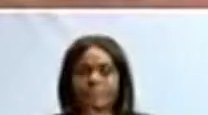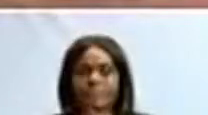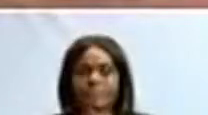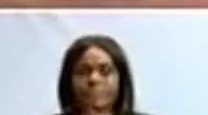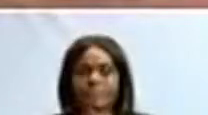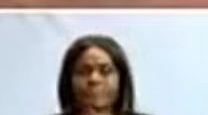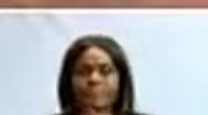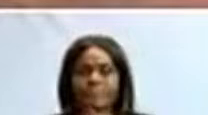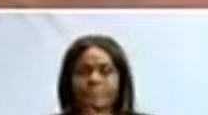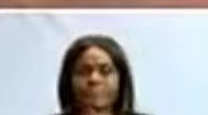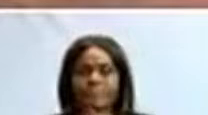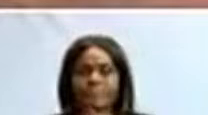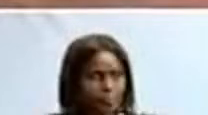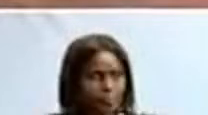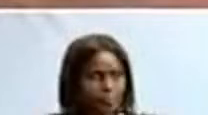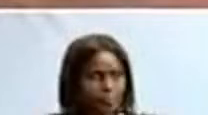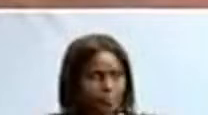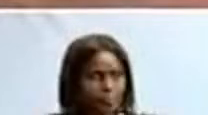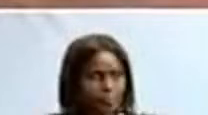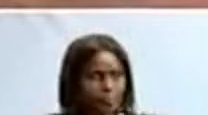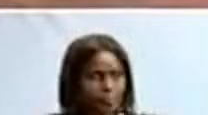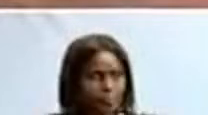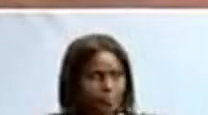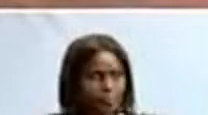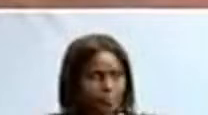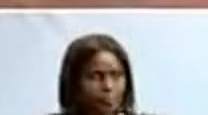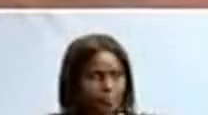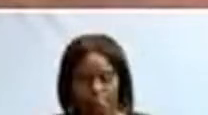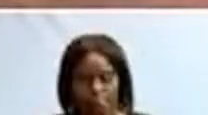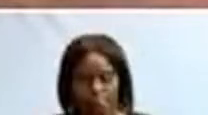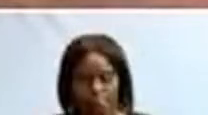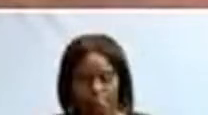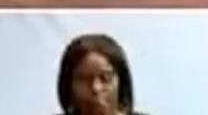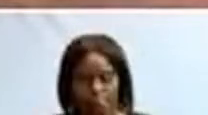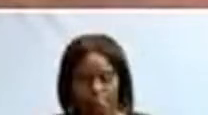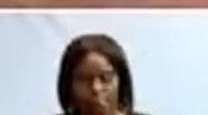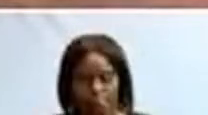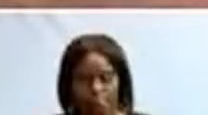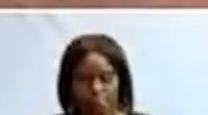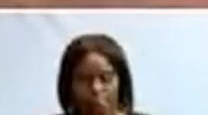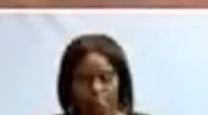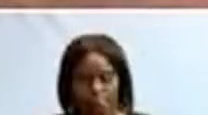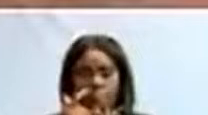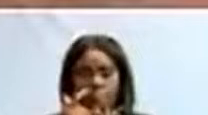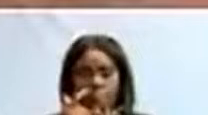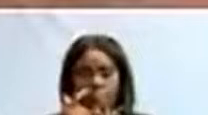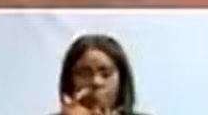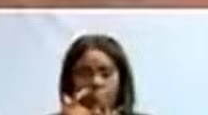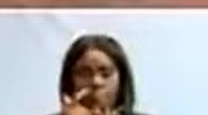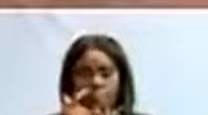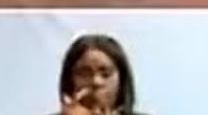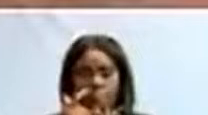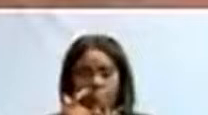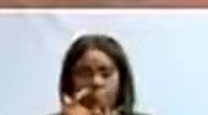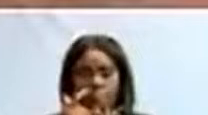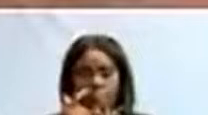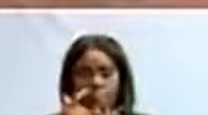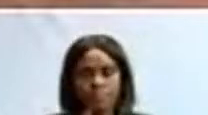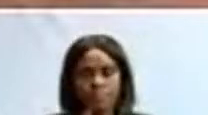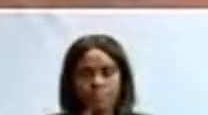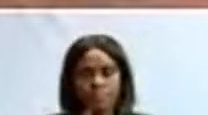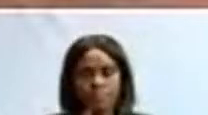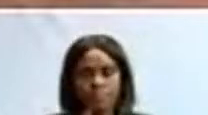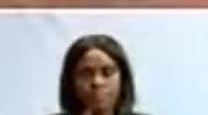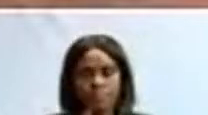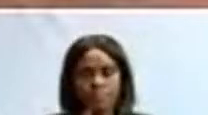were paid based on attendance, and after the meeting were expected to return to